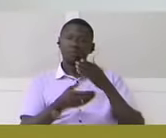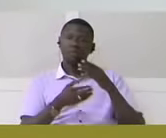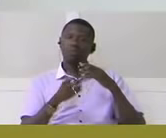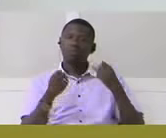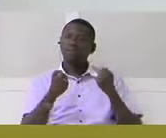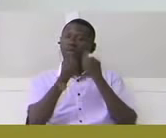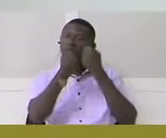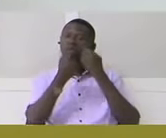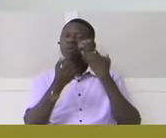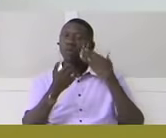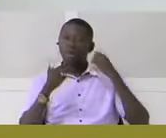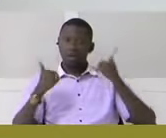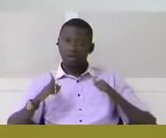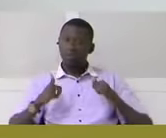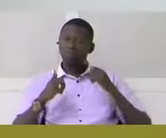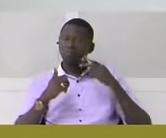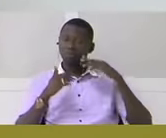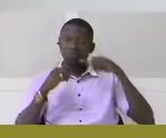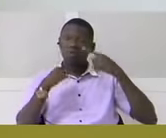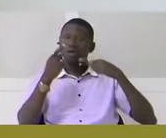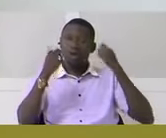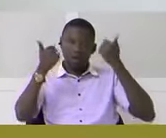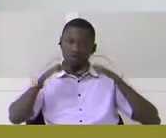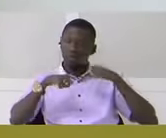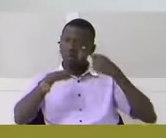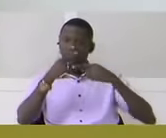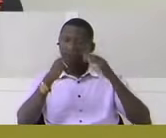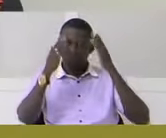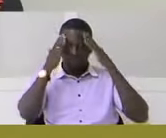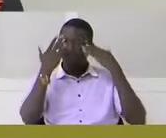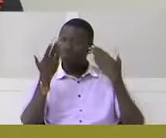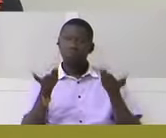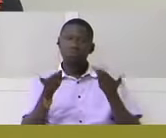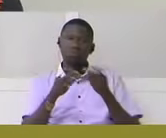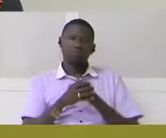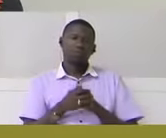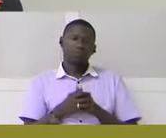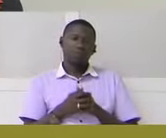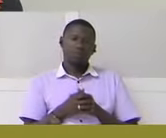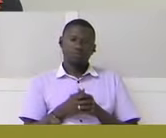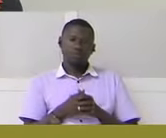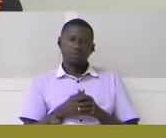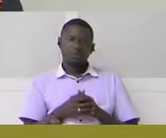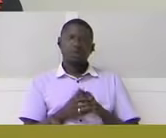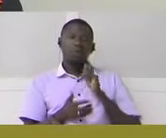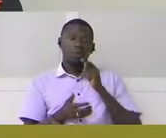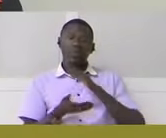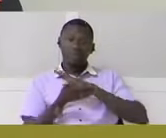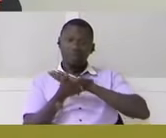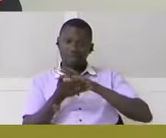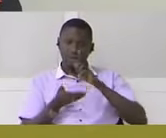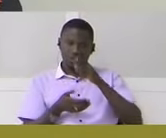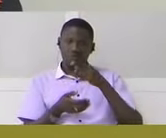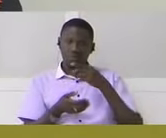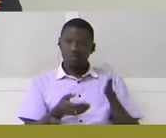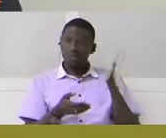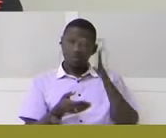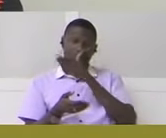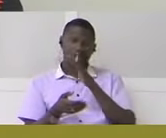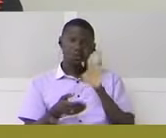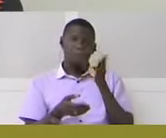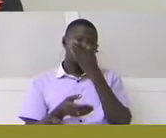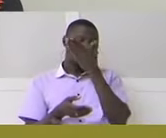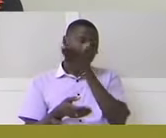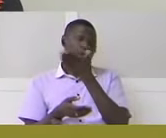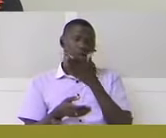waje aksida mnyini kuola. But it is clear that you didn't attend any such event if it happened. Bara kuweta